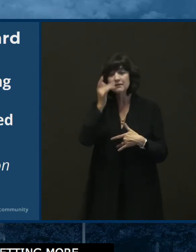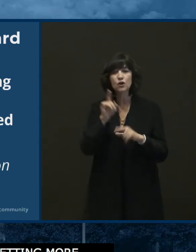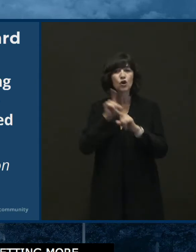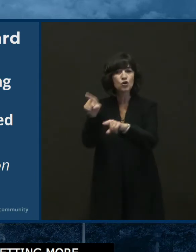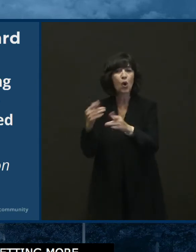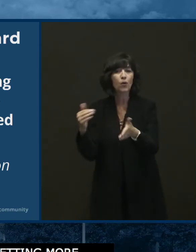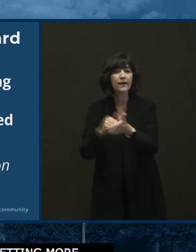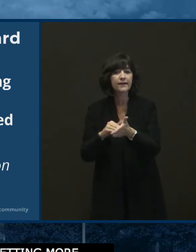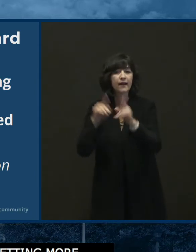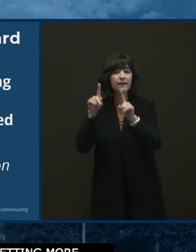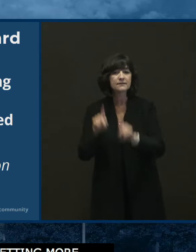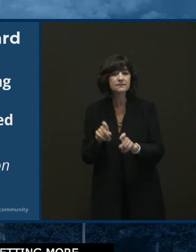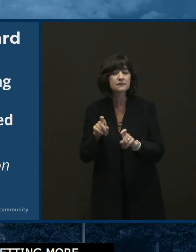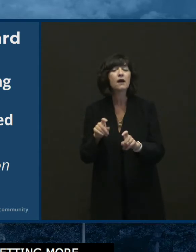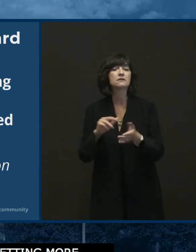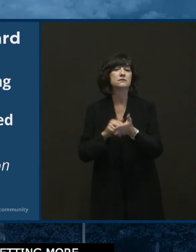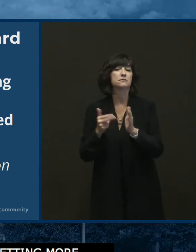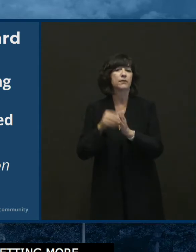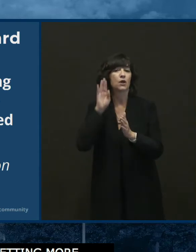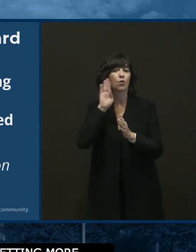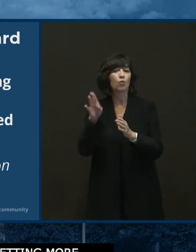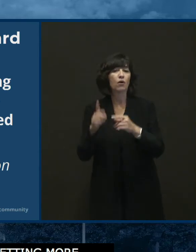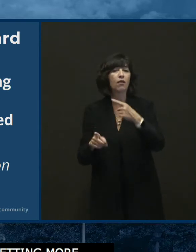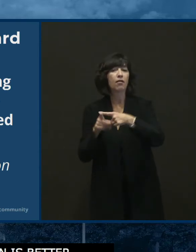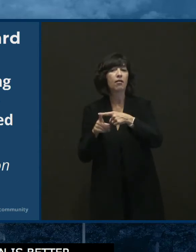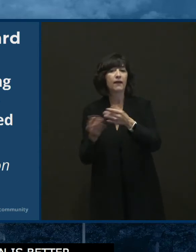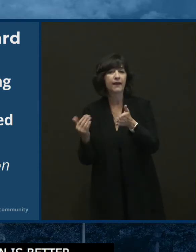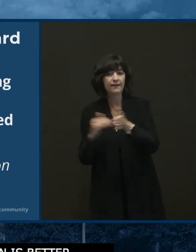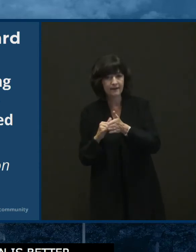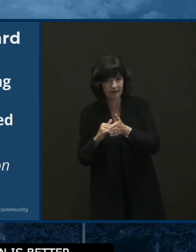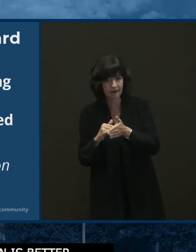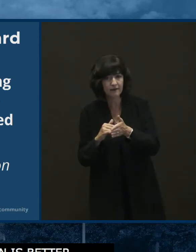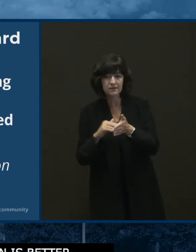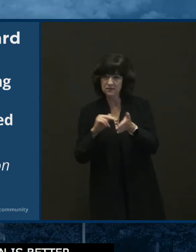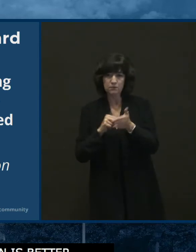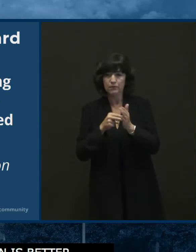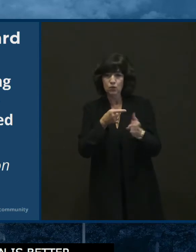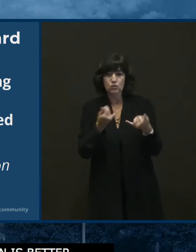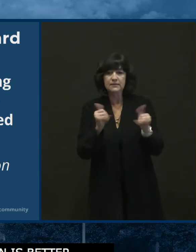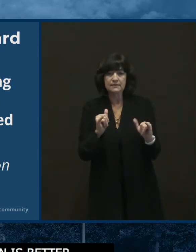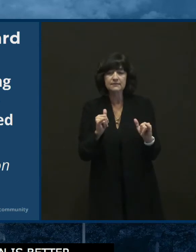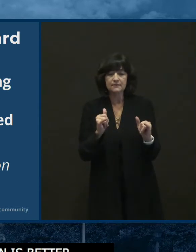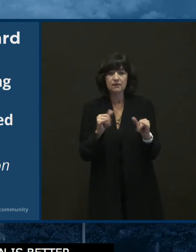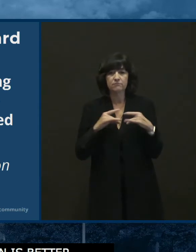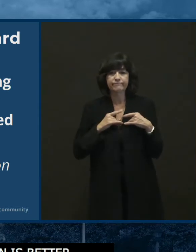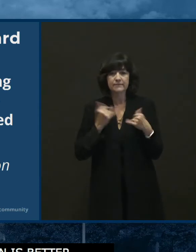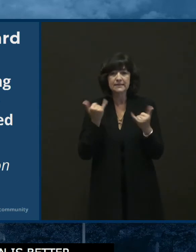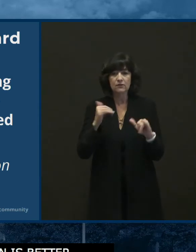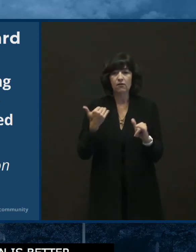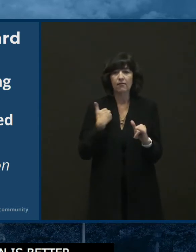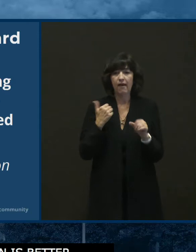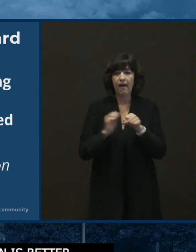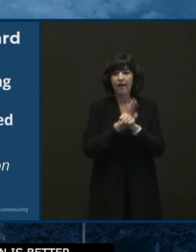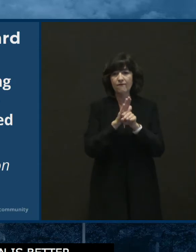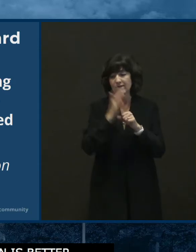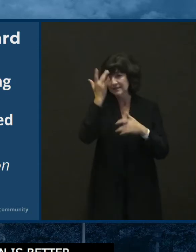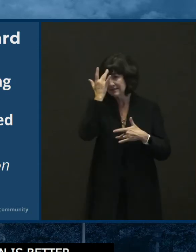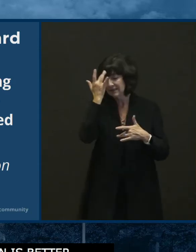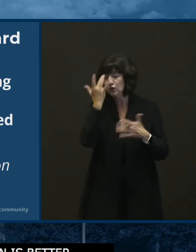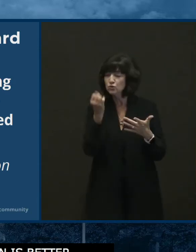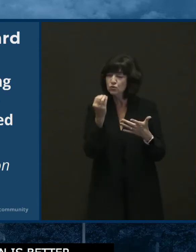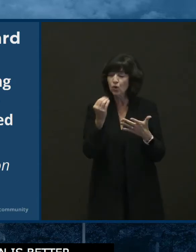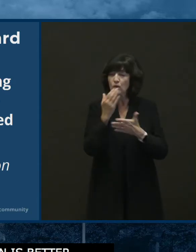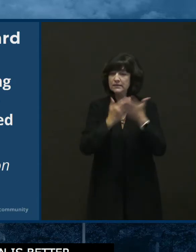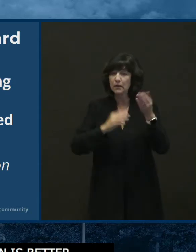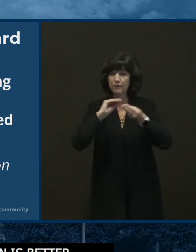And so again, they both have value. They're both important metrics, but it's important to us to share both